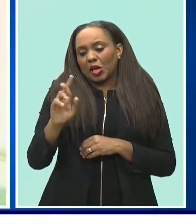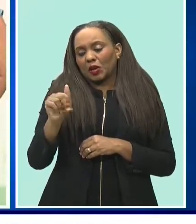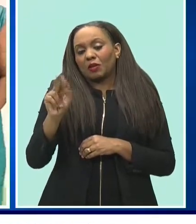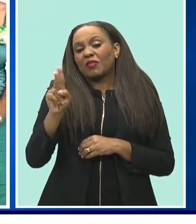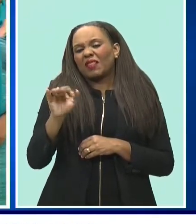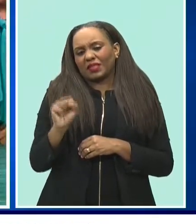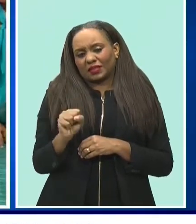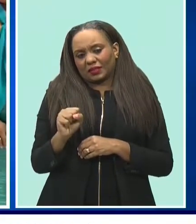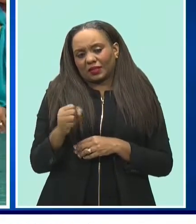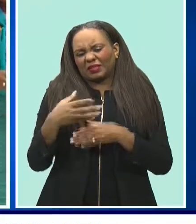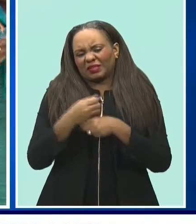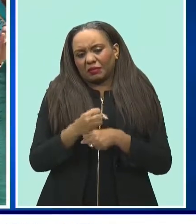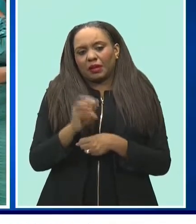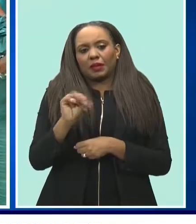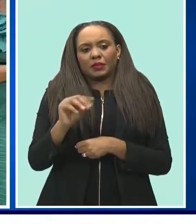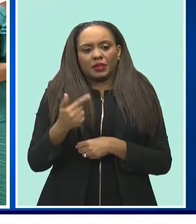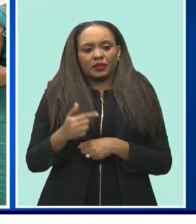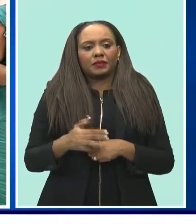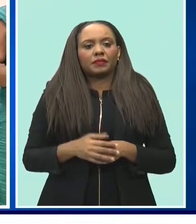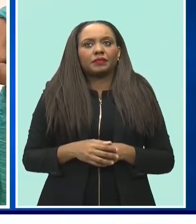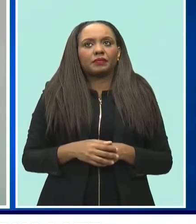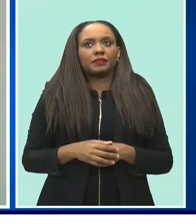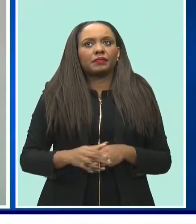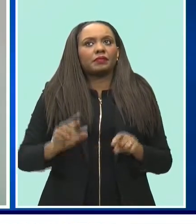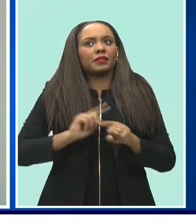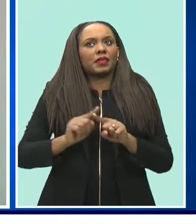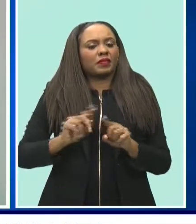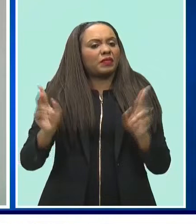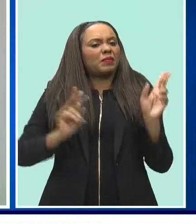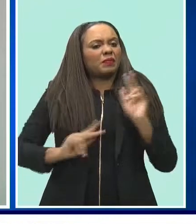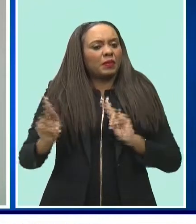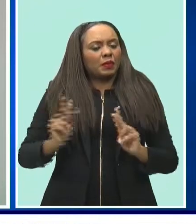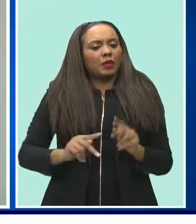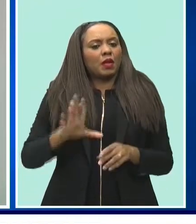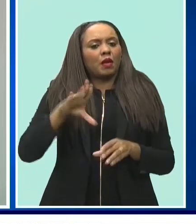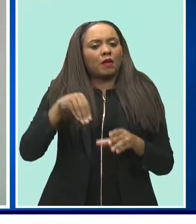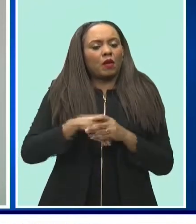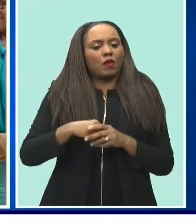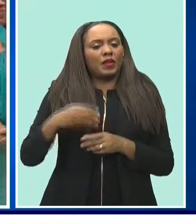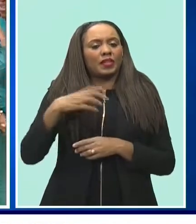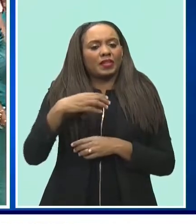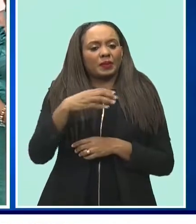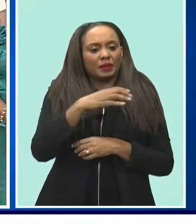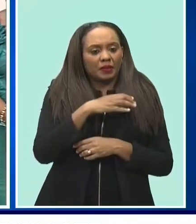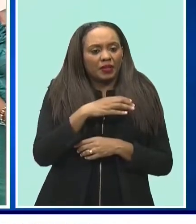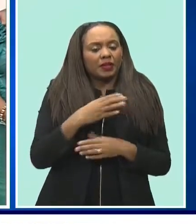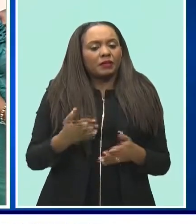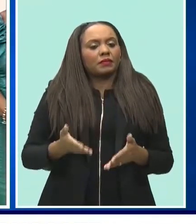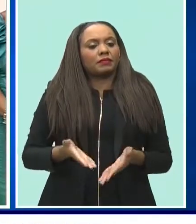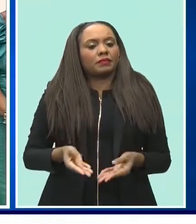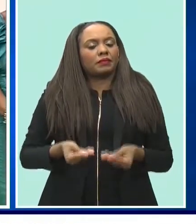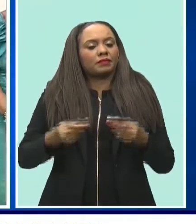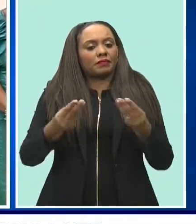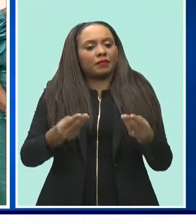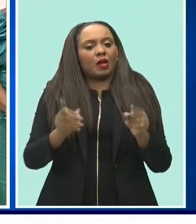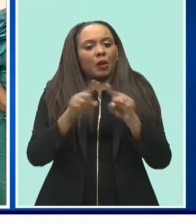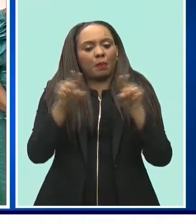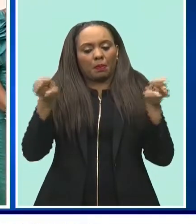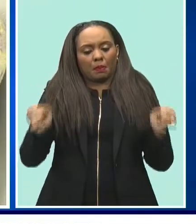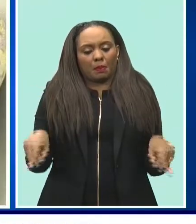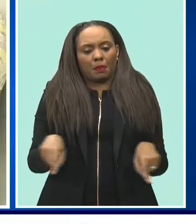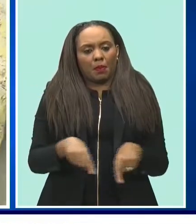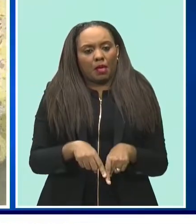Rosalind Maskell, former Secretary Althea Tate, former Treasurer Norma Chase and Shirley Lane were presented with plaques as a show